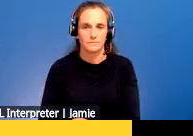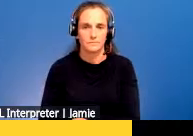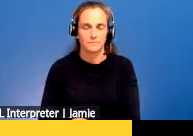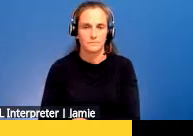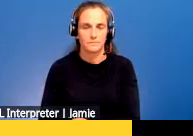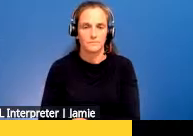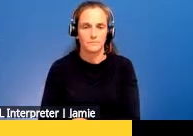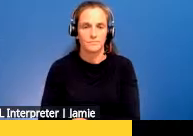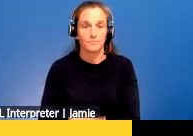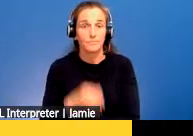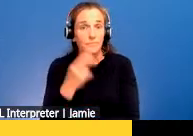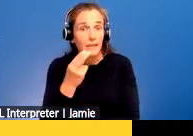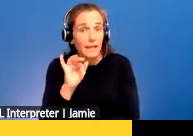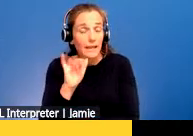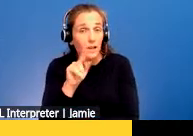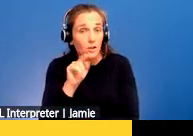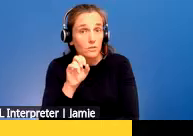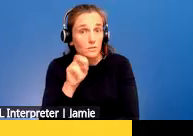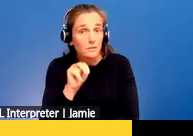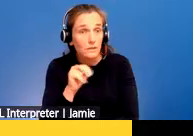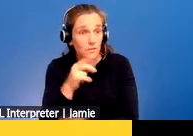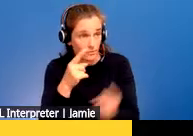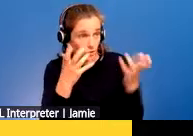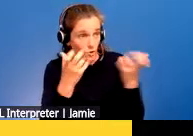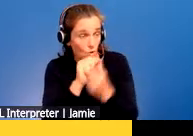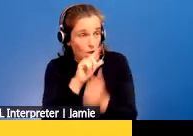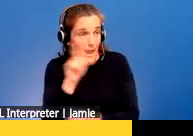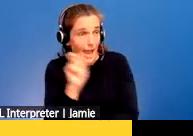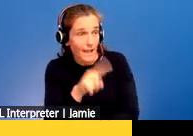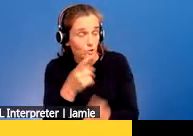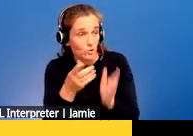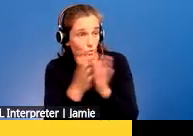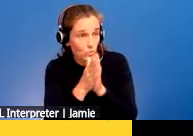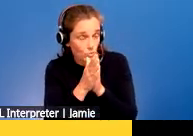Hilton, if you would like to ask your question, you can just unmute.